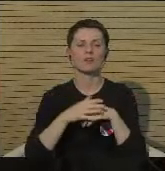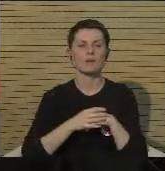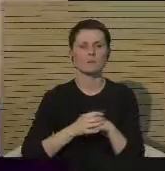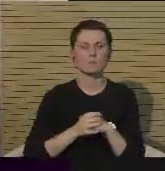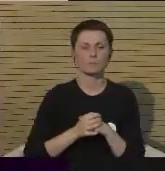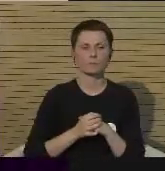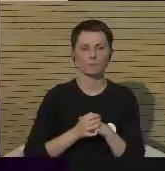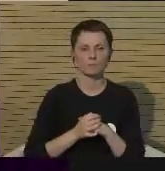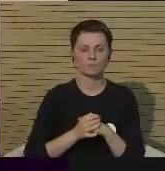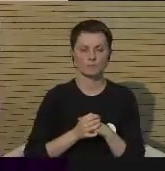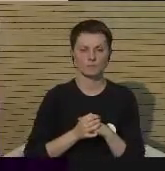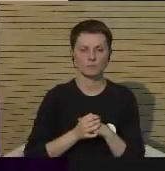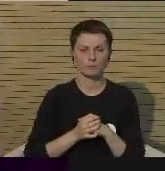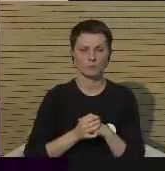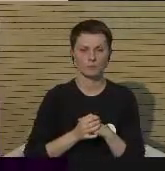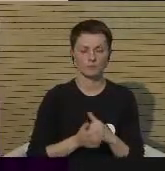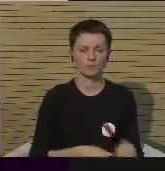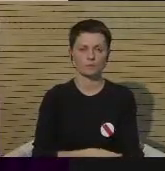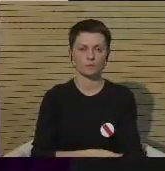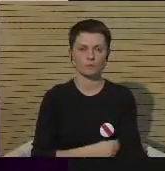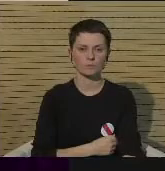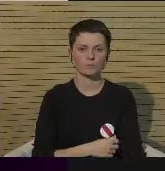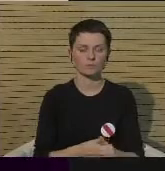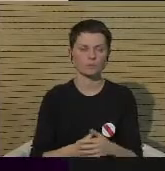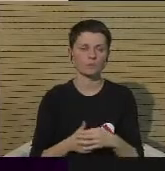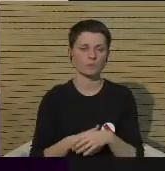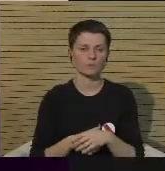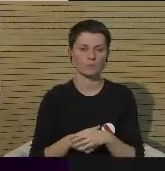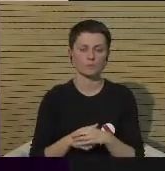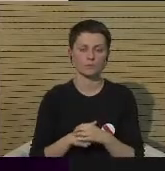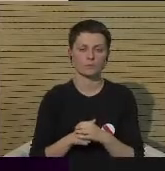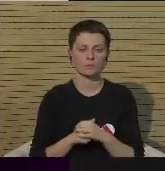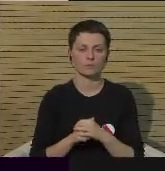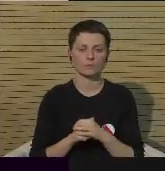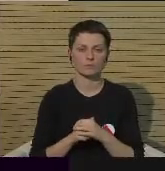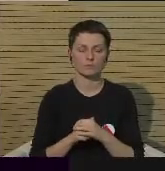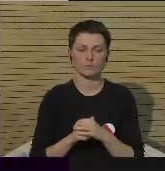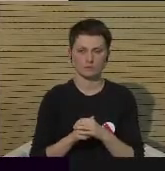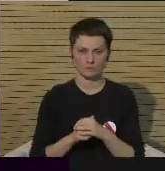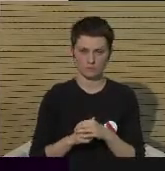the internet? So how do you manage in this situation, in these circumstances?